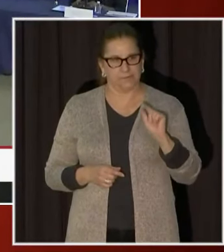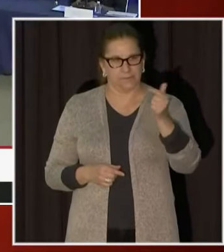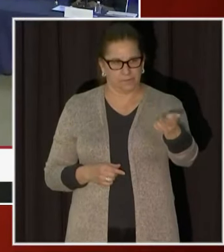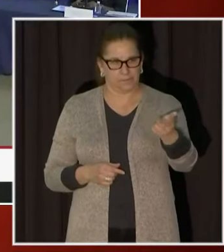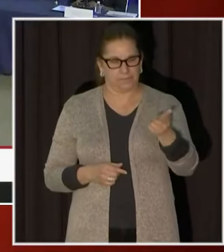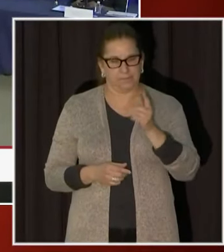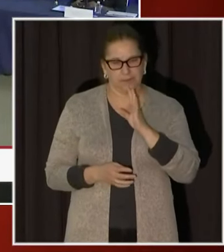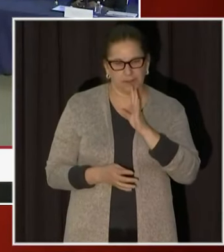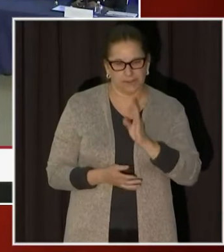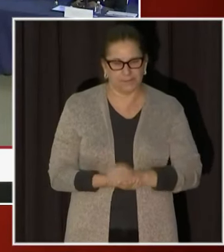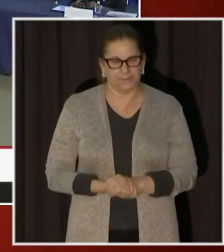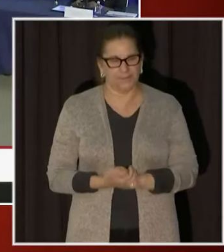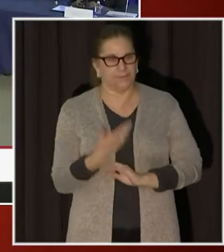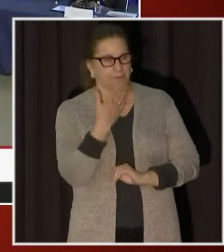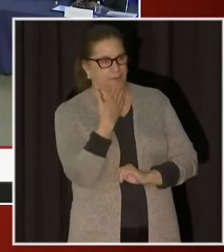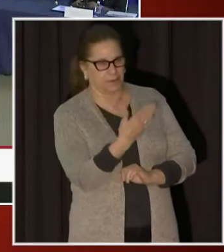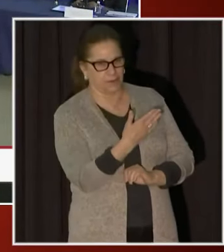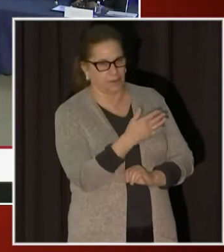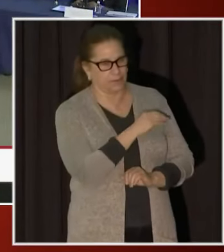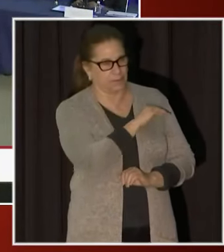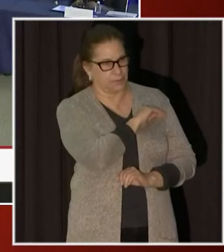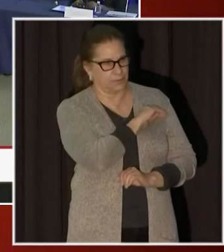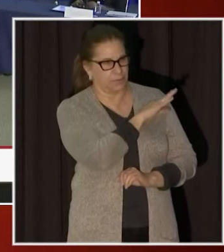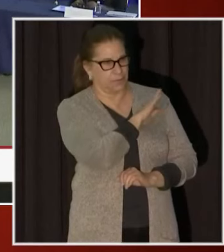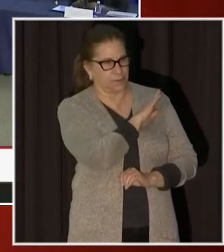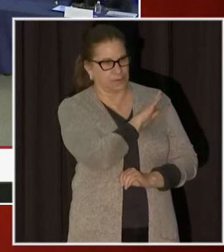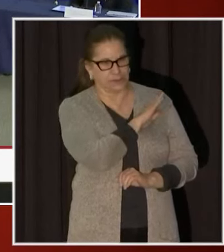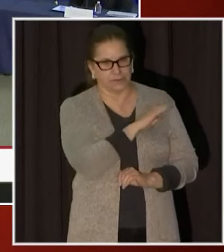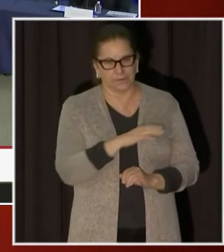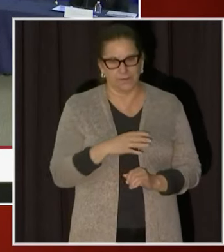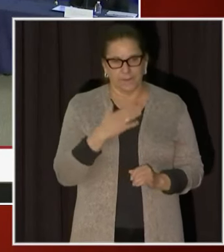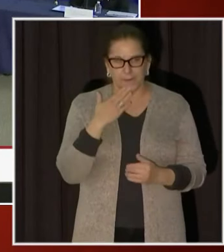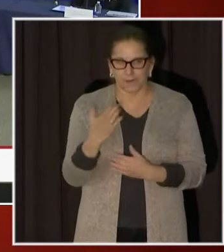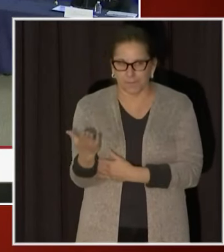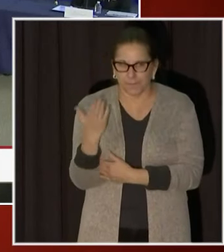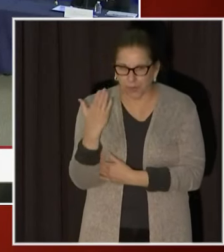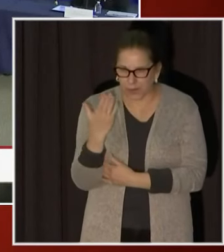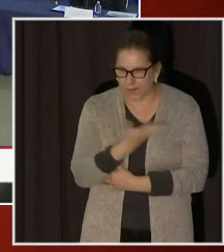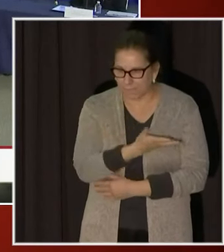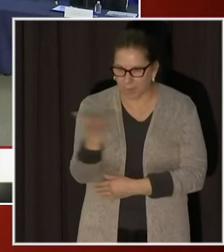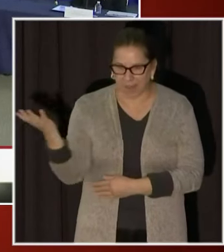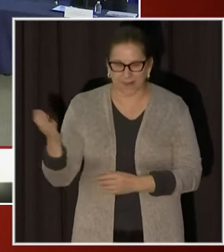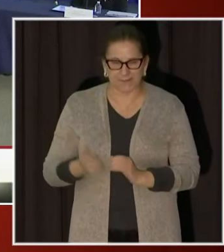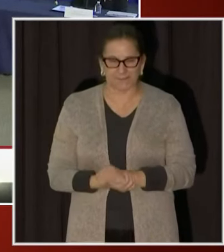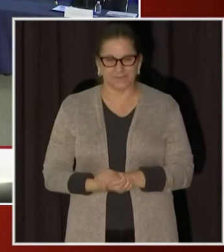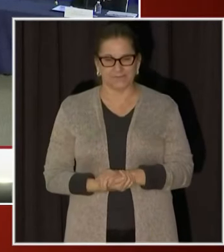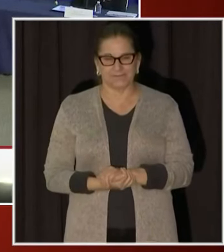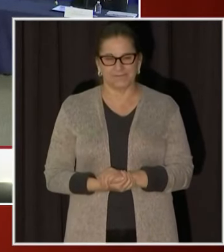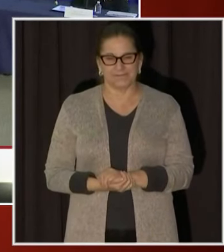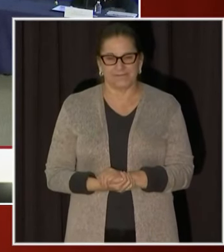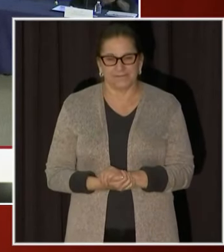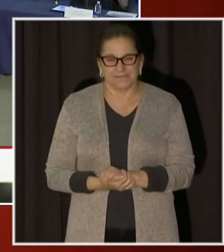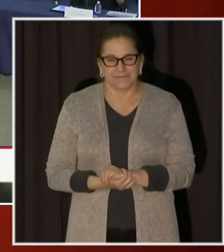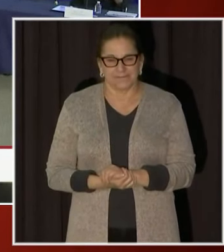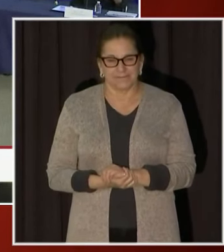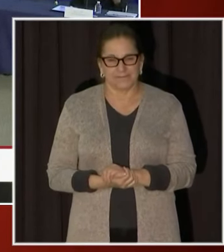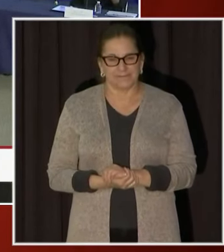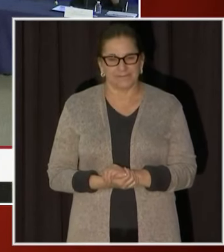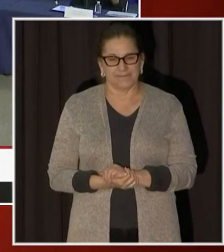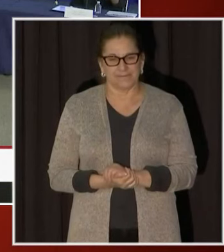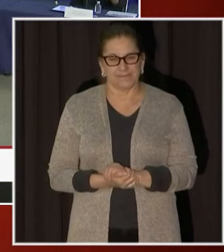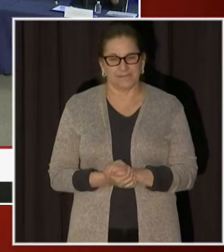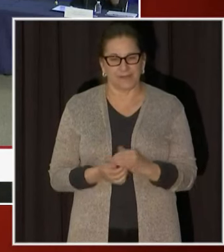Thank you, Mayor Bowser, and good morning to everybody. So we've combined our press conferences for the ease